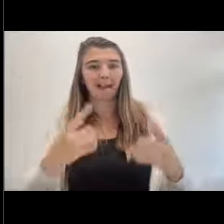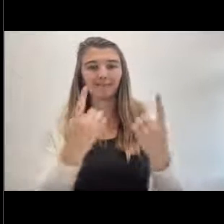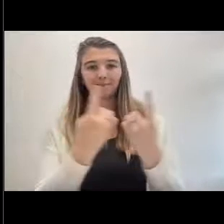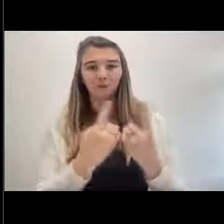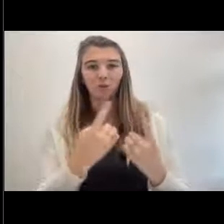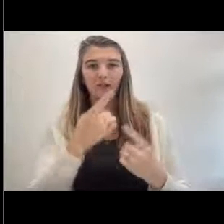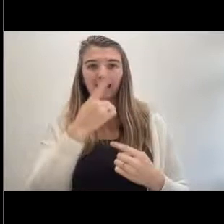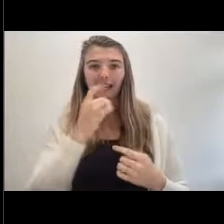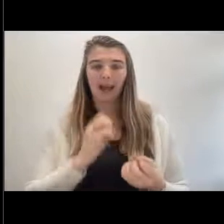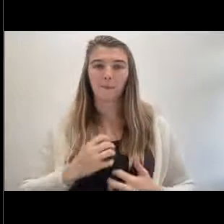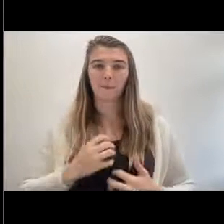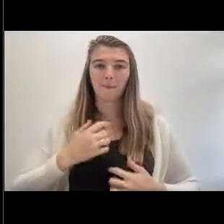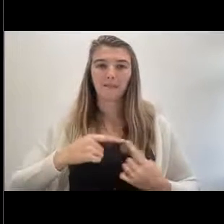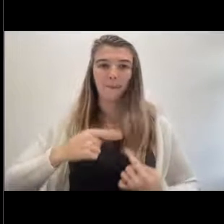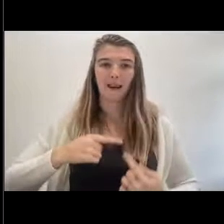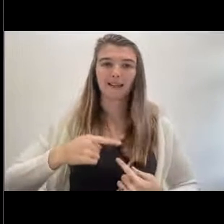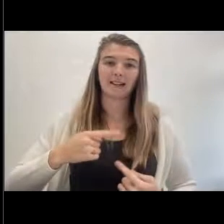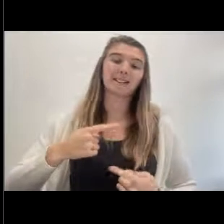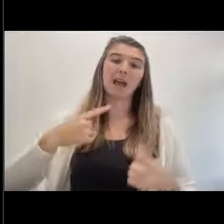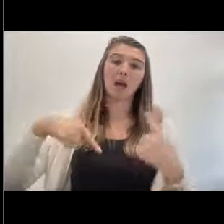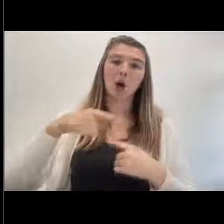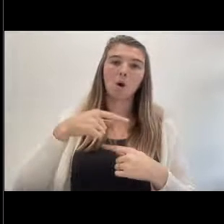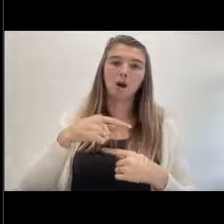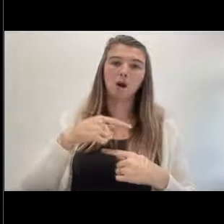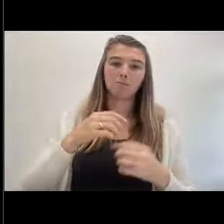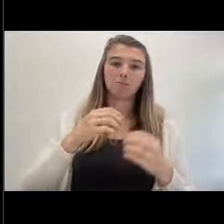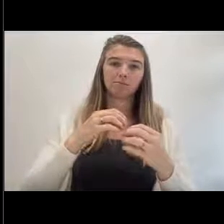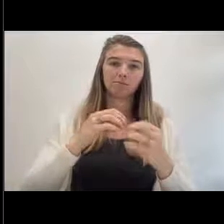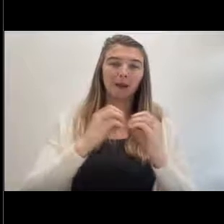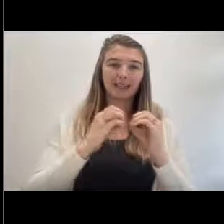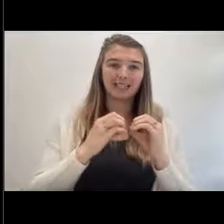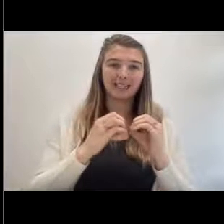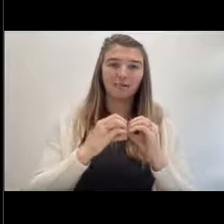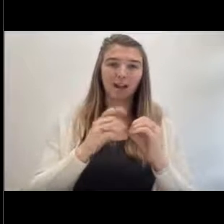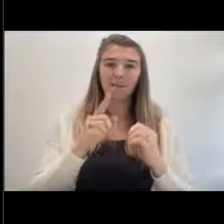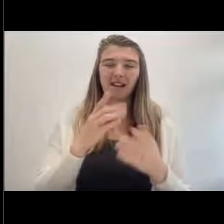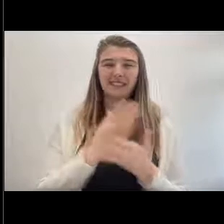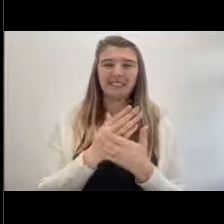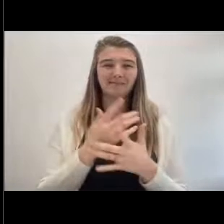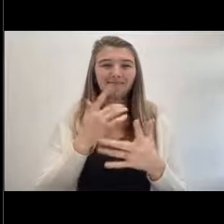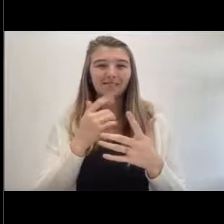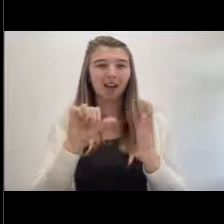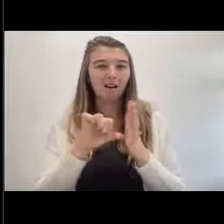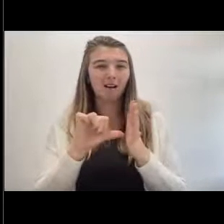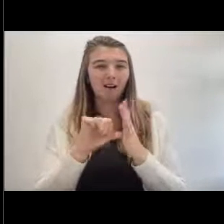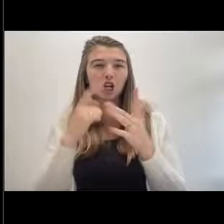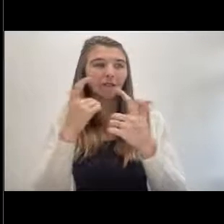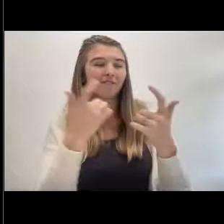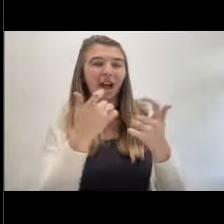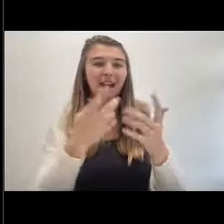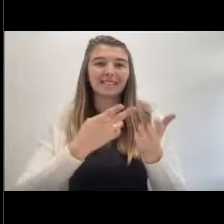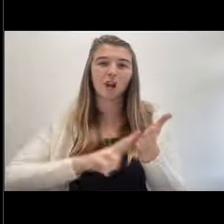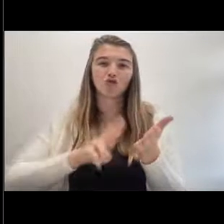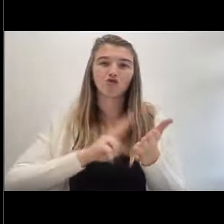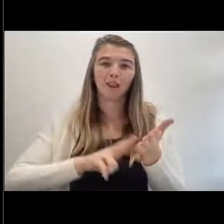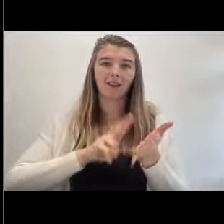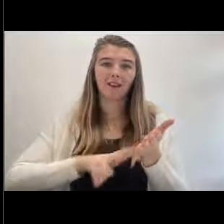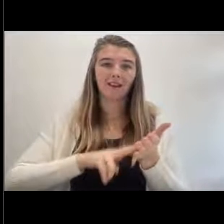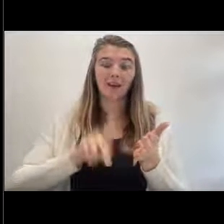However, terephthalic acid metabolism is not found frequently enough in nature, but our GO16 has the